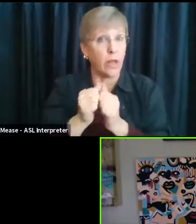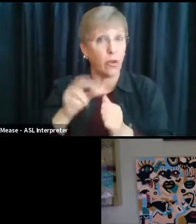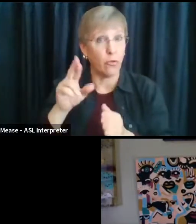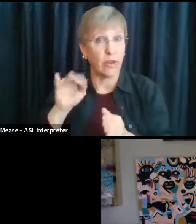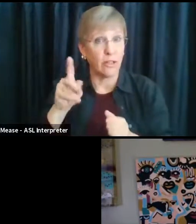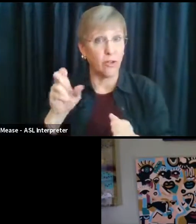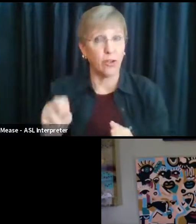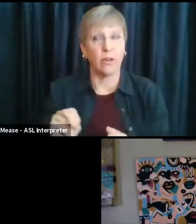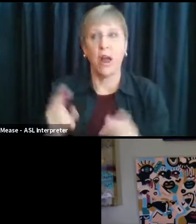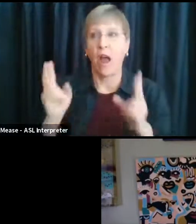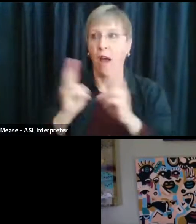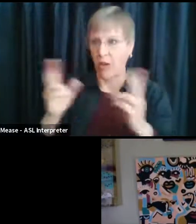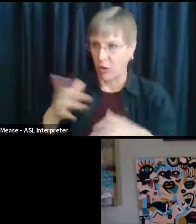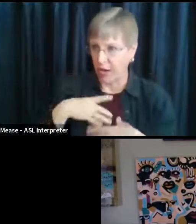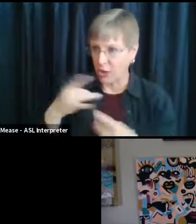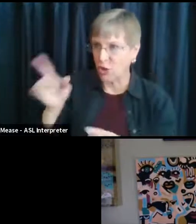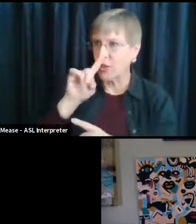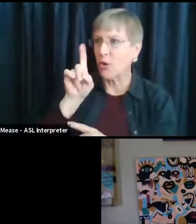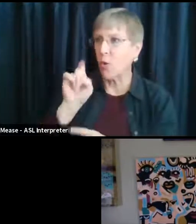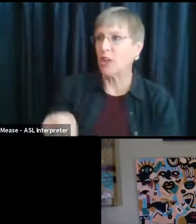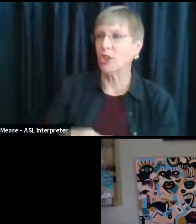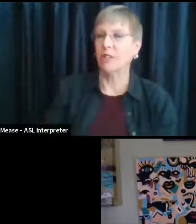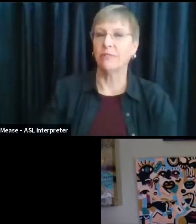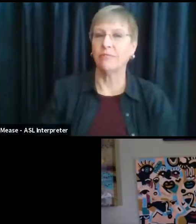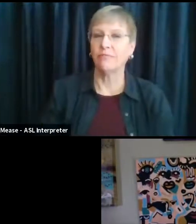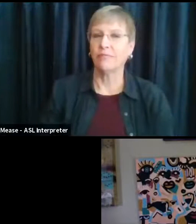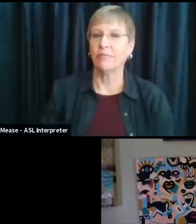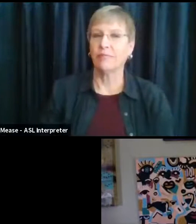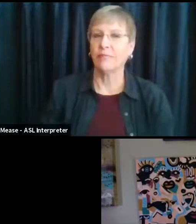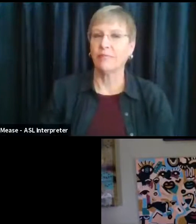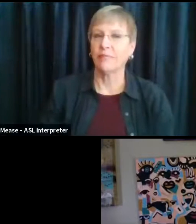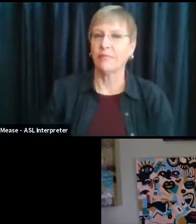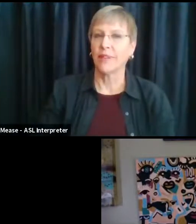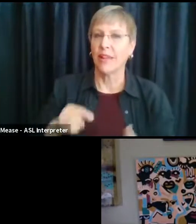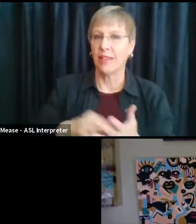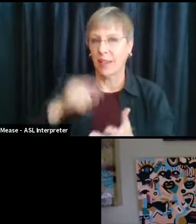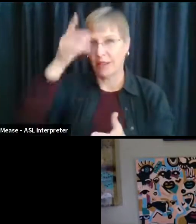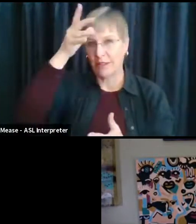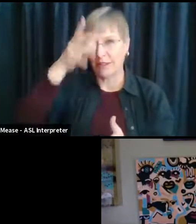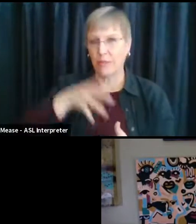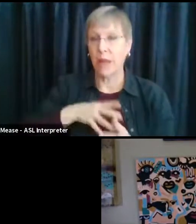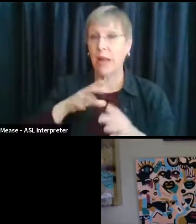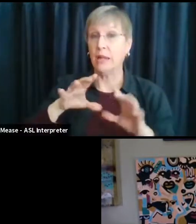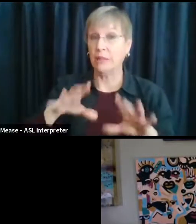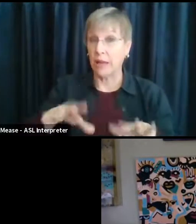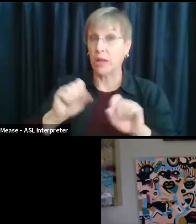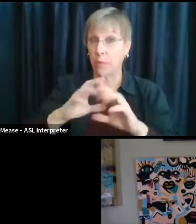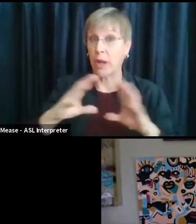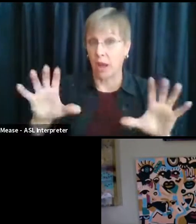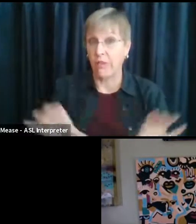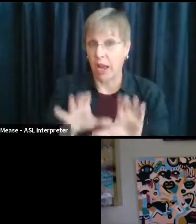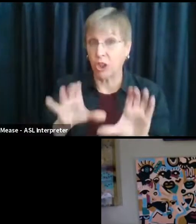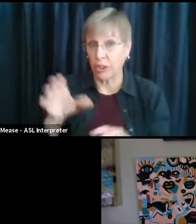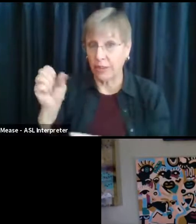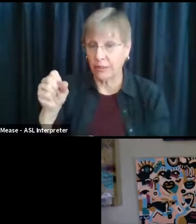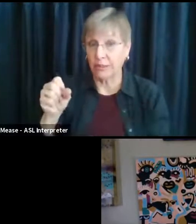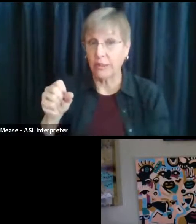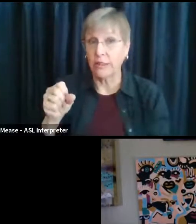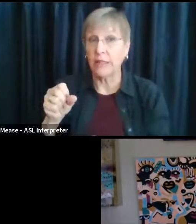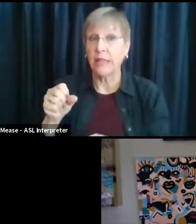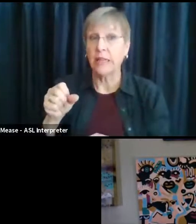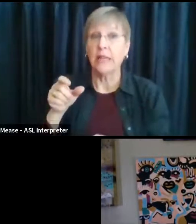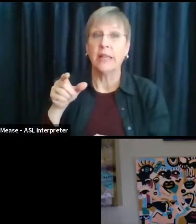It's a very interesting question, and this man has done a lot of actions. He's been taking